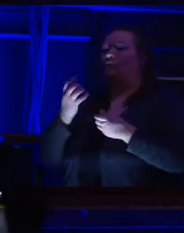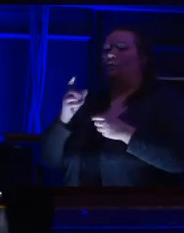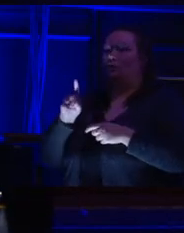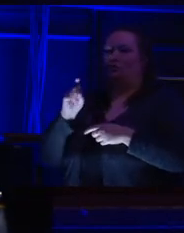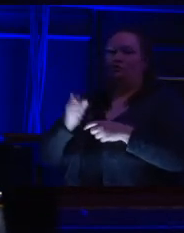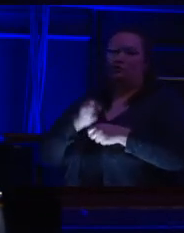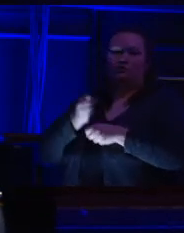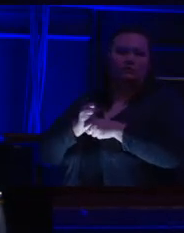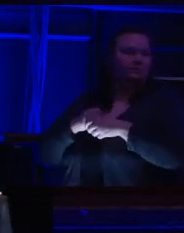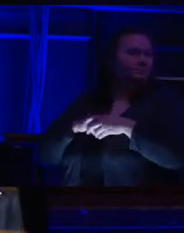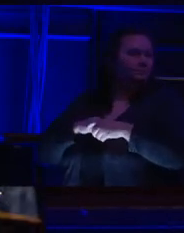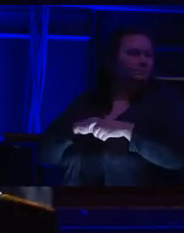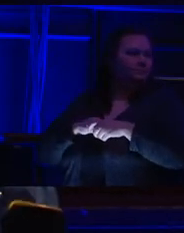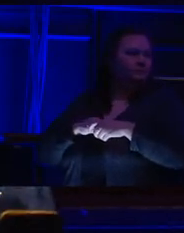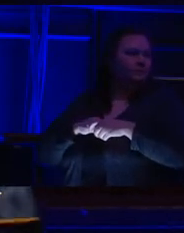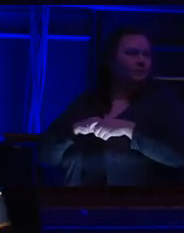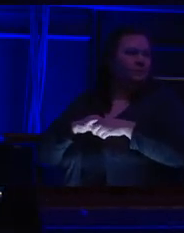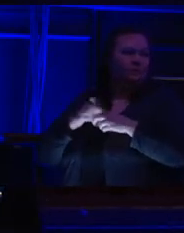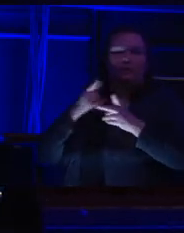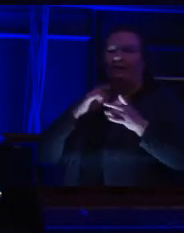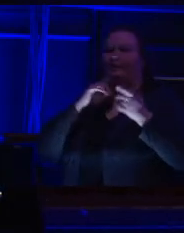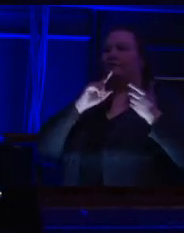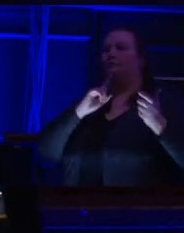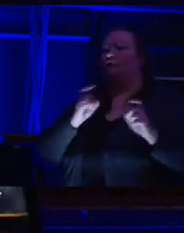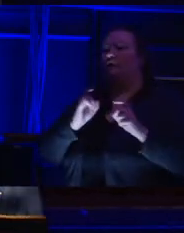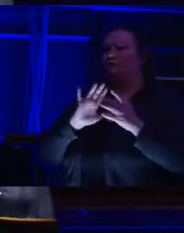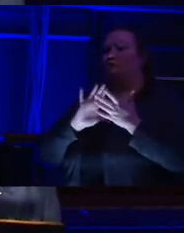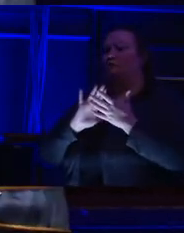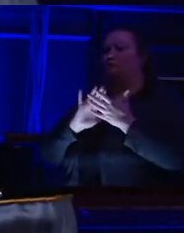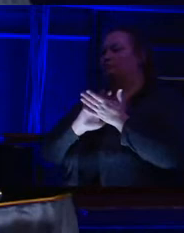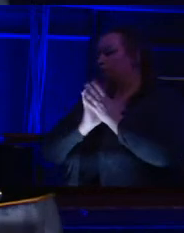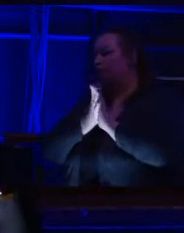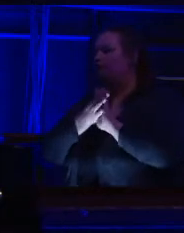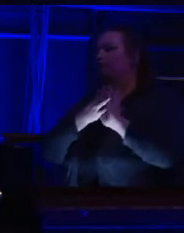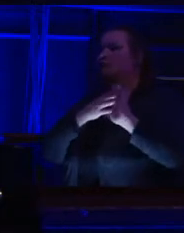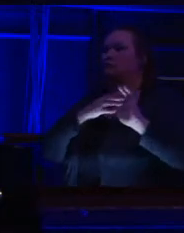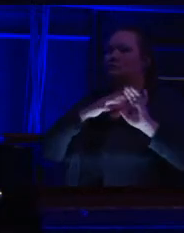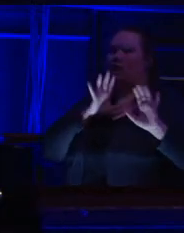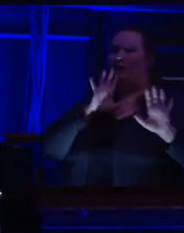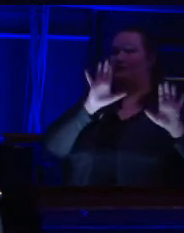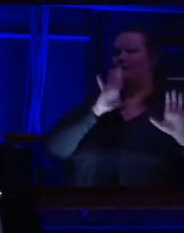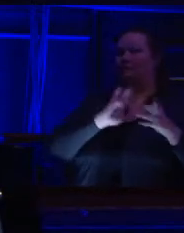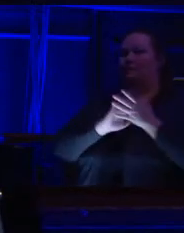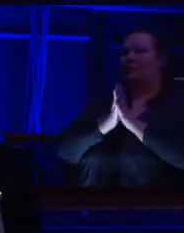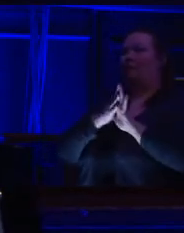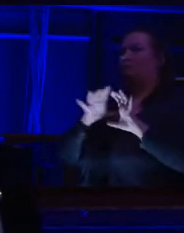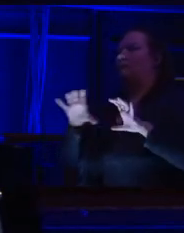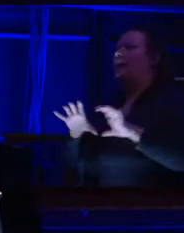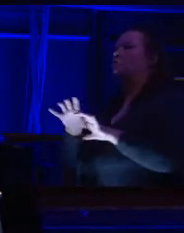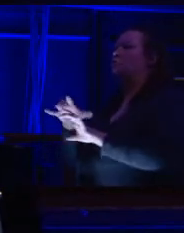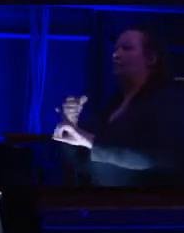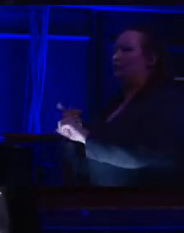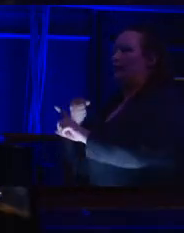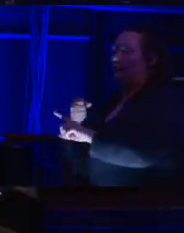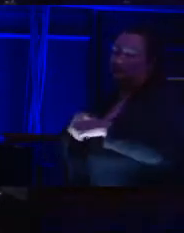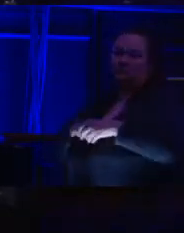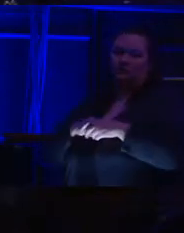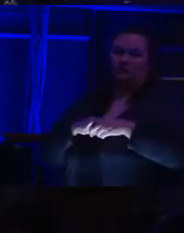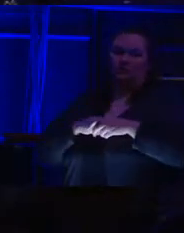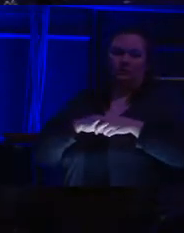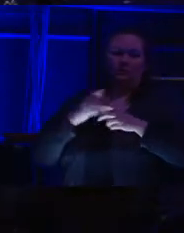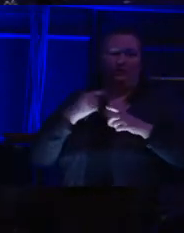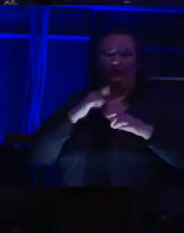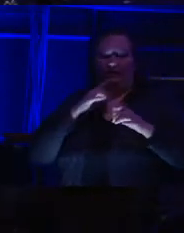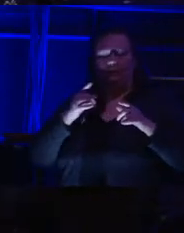centuries. Let us transform our excellence into action and impact. And let us create